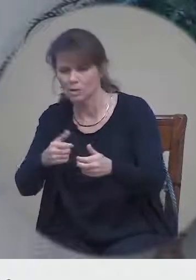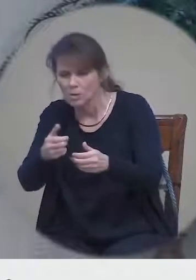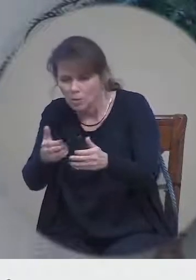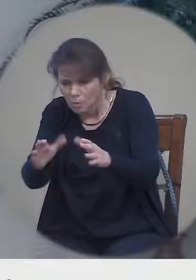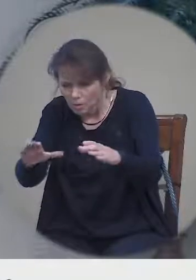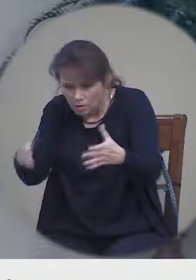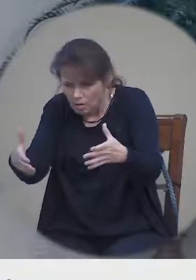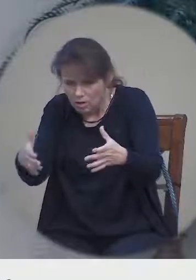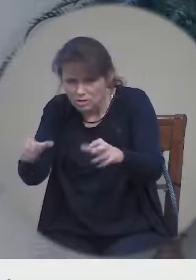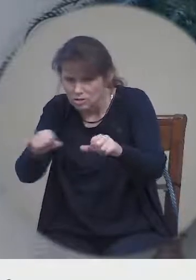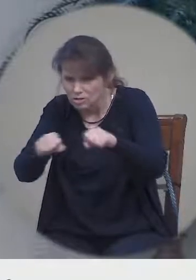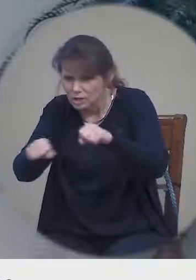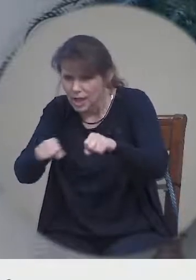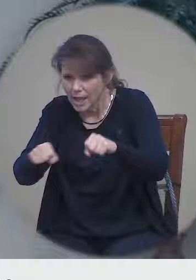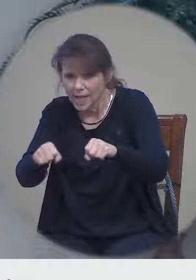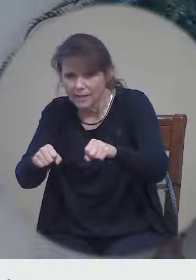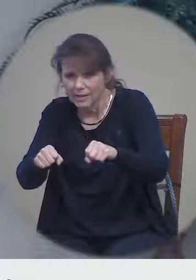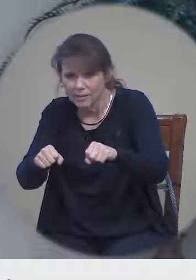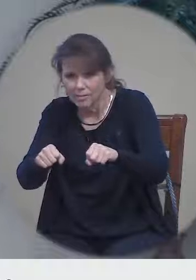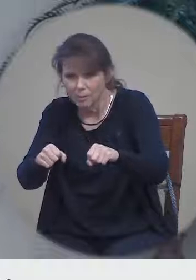and removed?